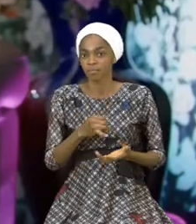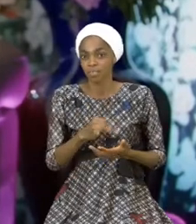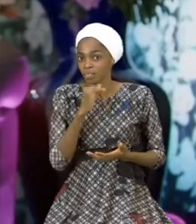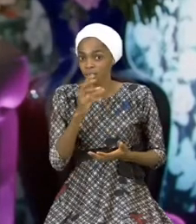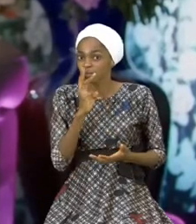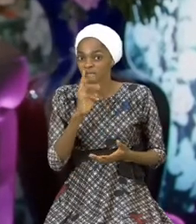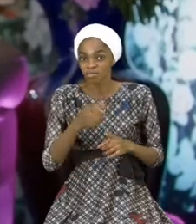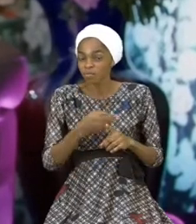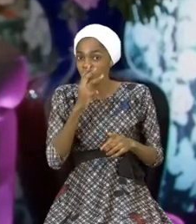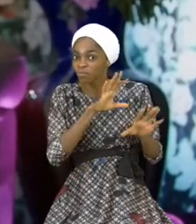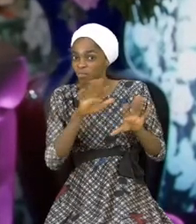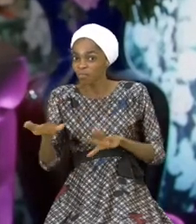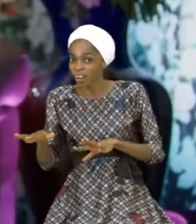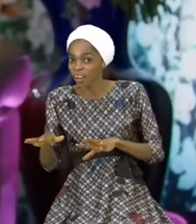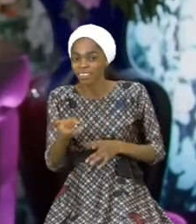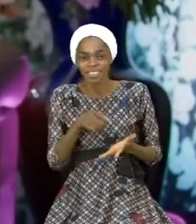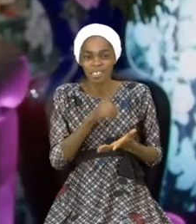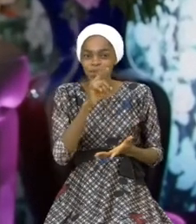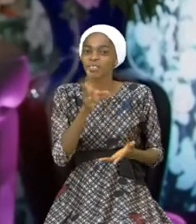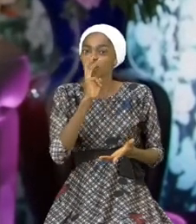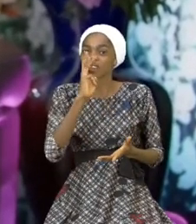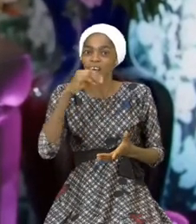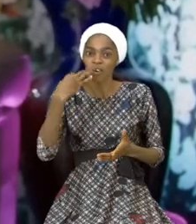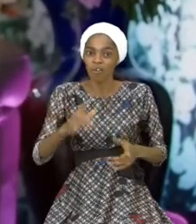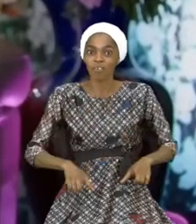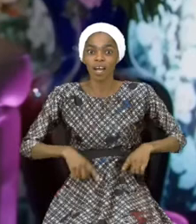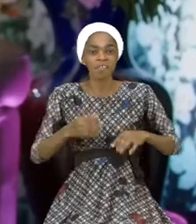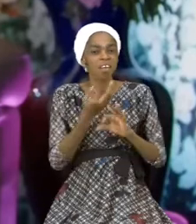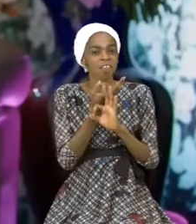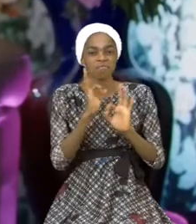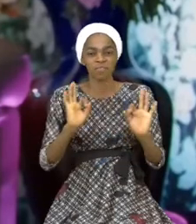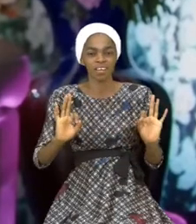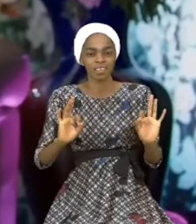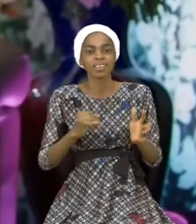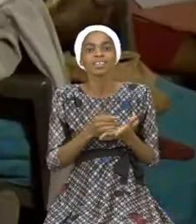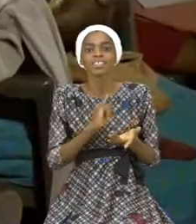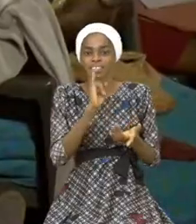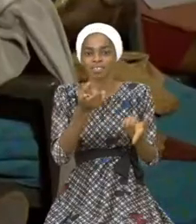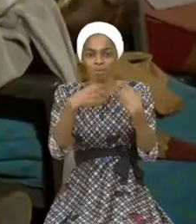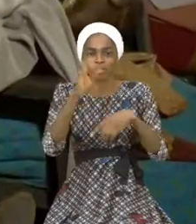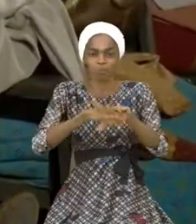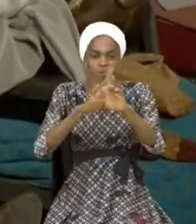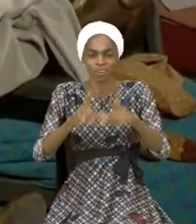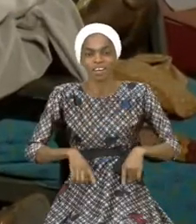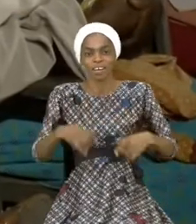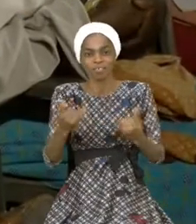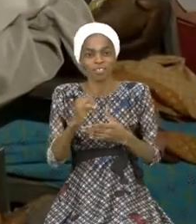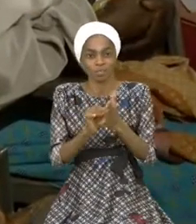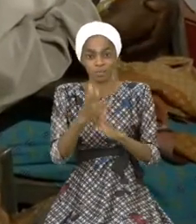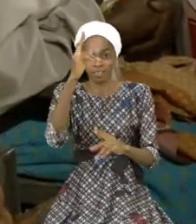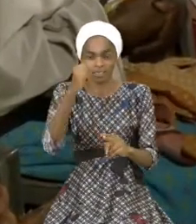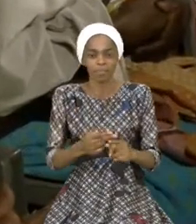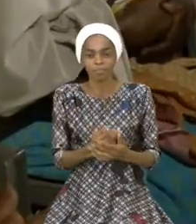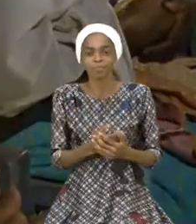from the river. The water of life freely is coming upon your life tonight. And you will